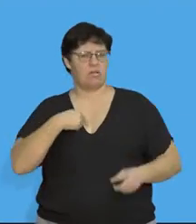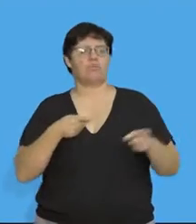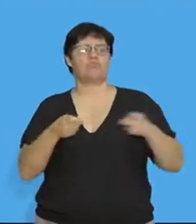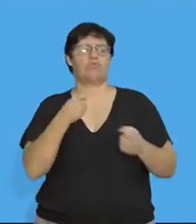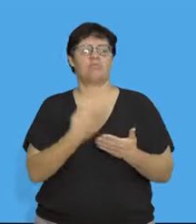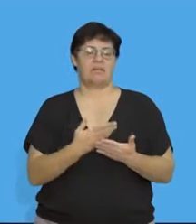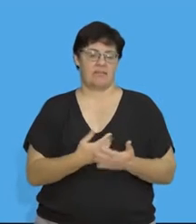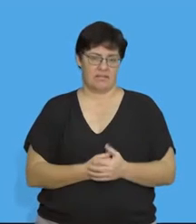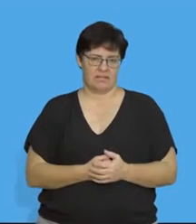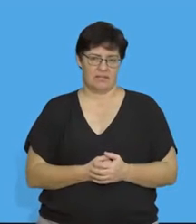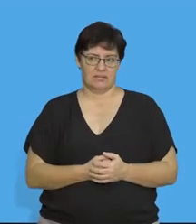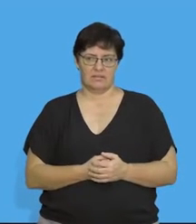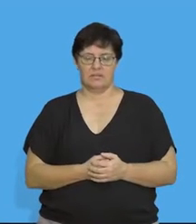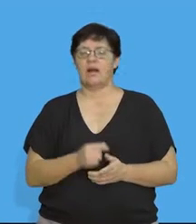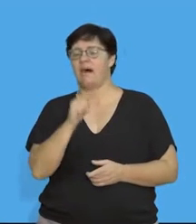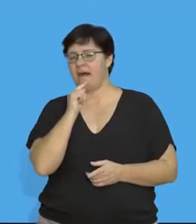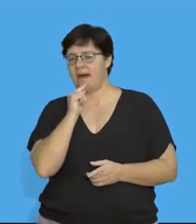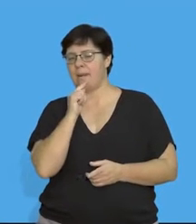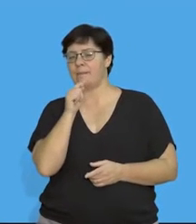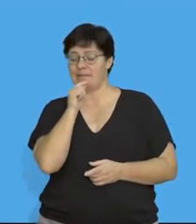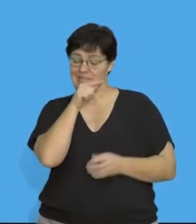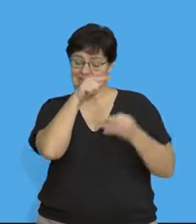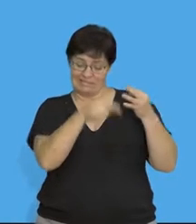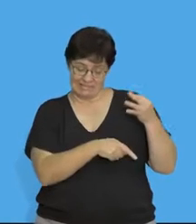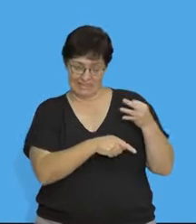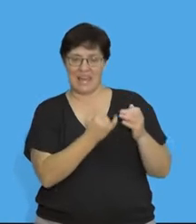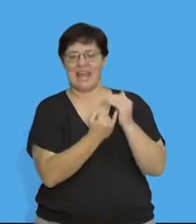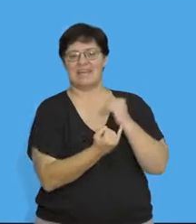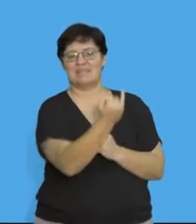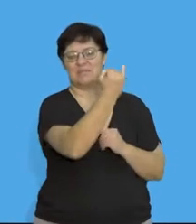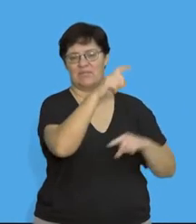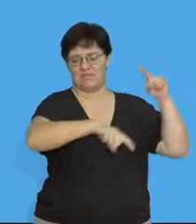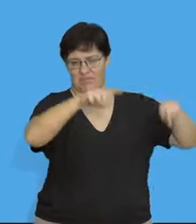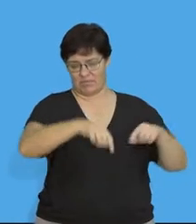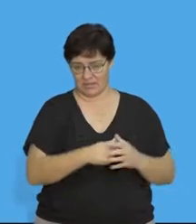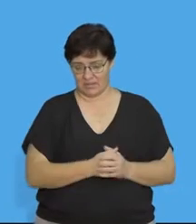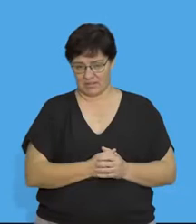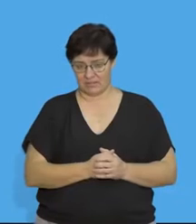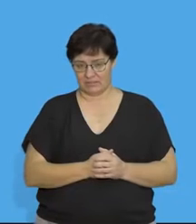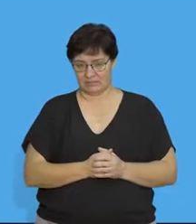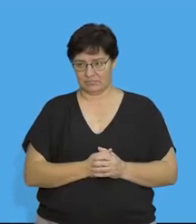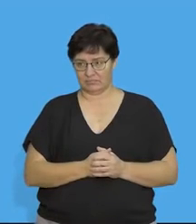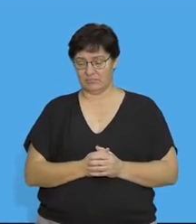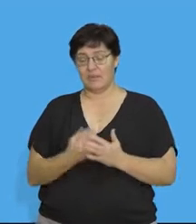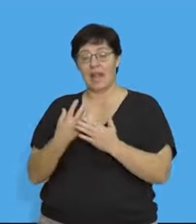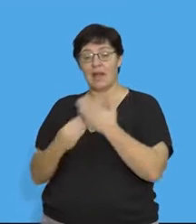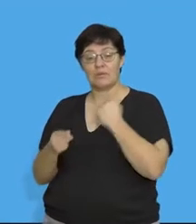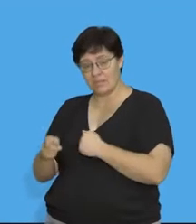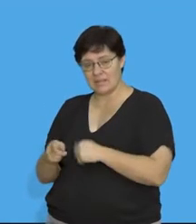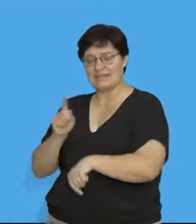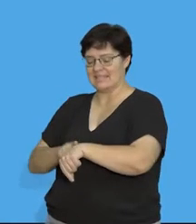be the idea of an independent variable. And the dependent variable, the outcome, would be the